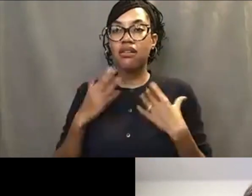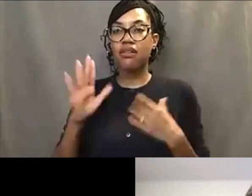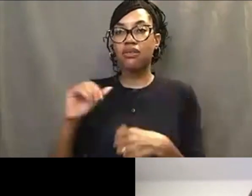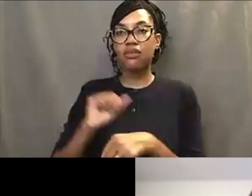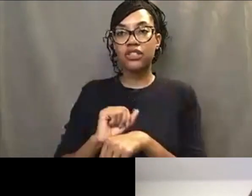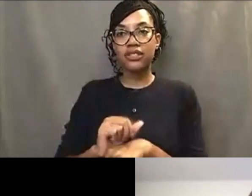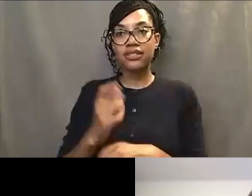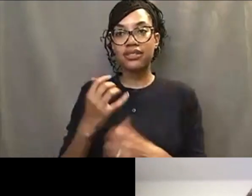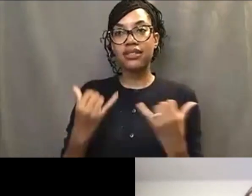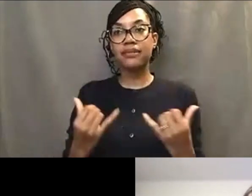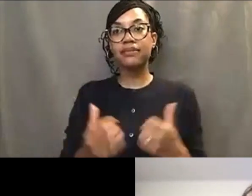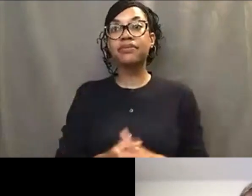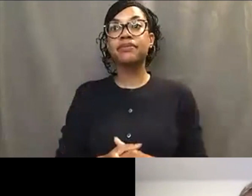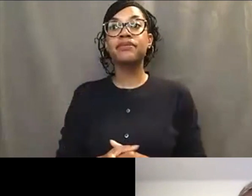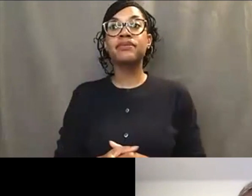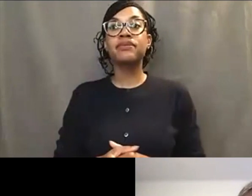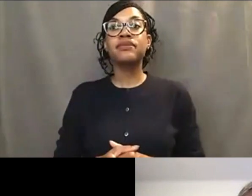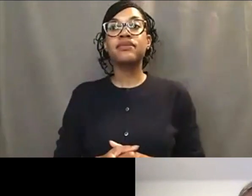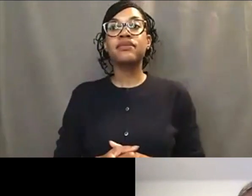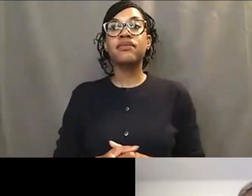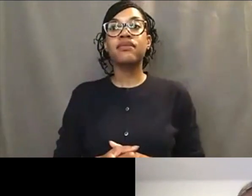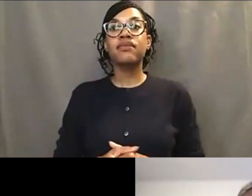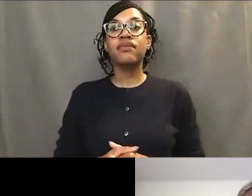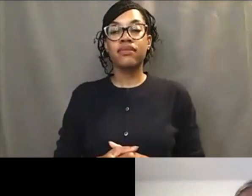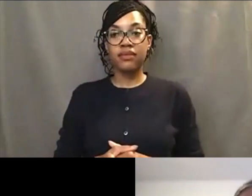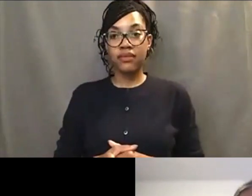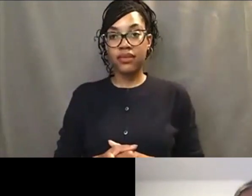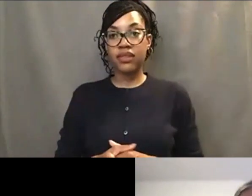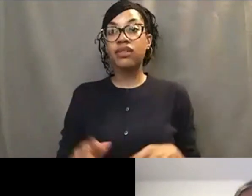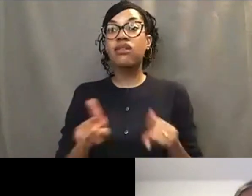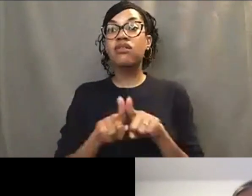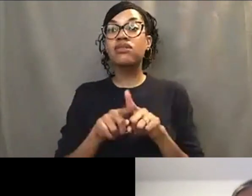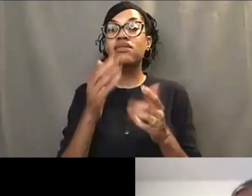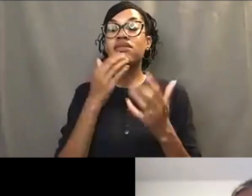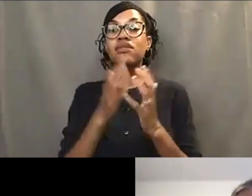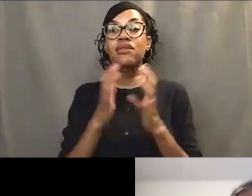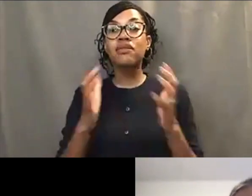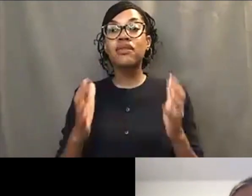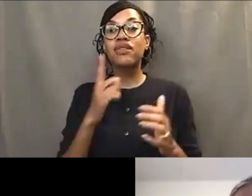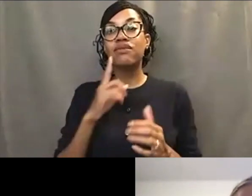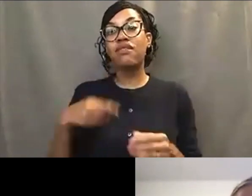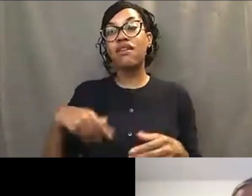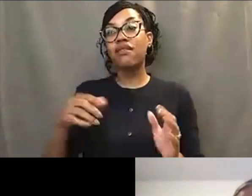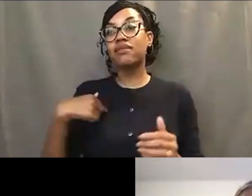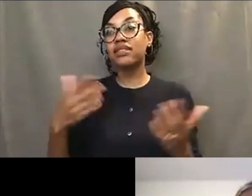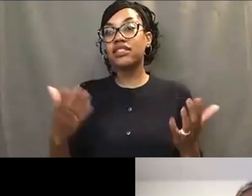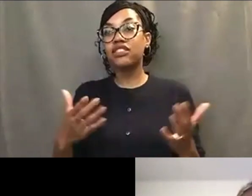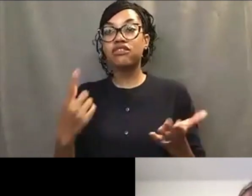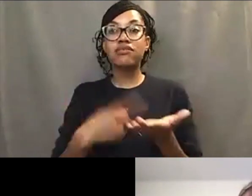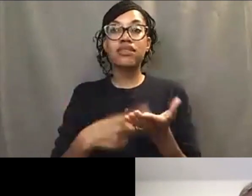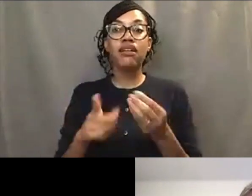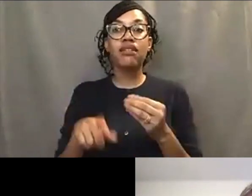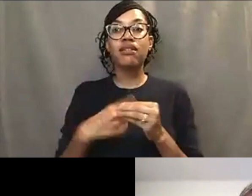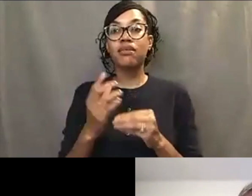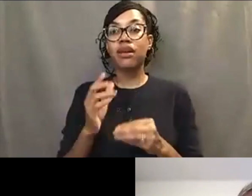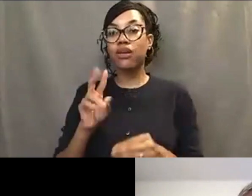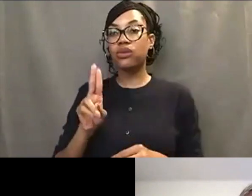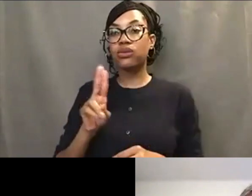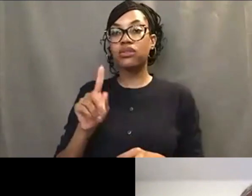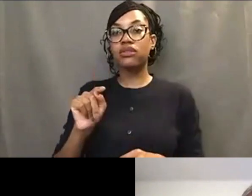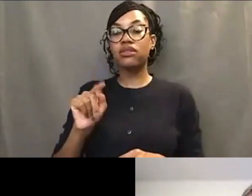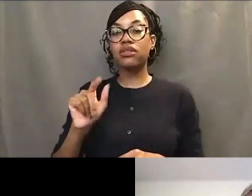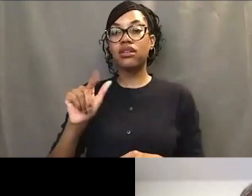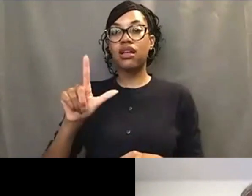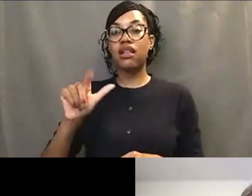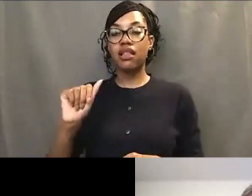you for inviting me to share from UTLA's journey that is really situated inside of a long